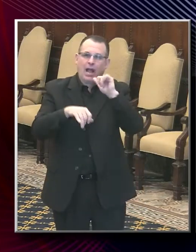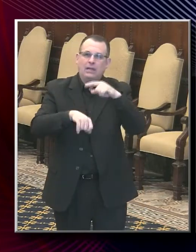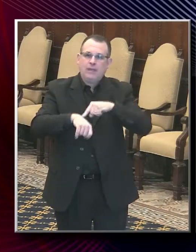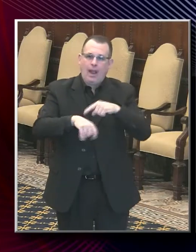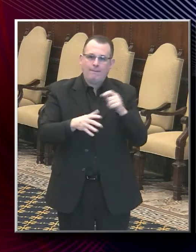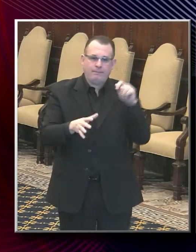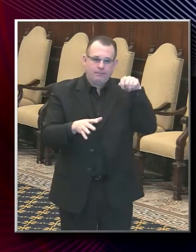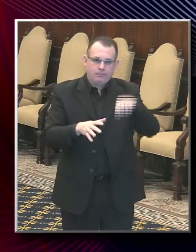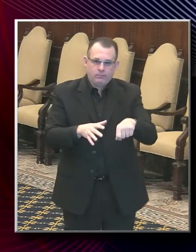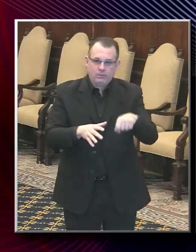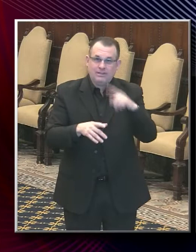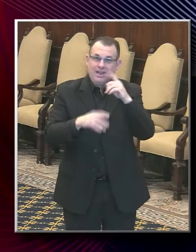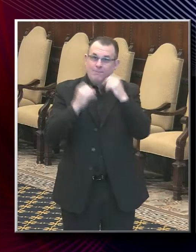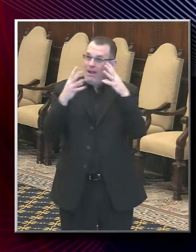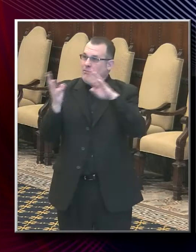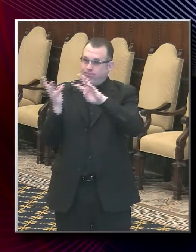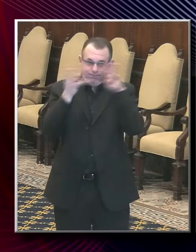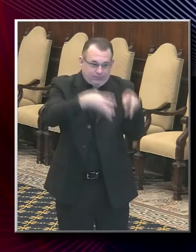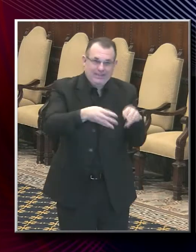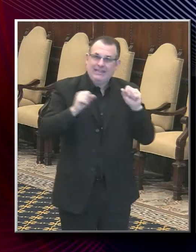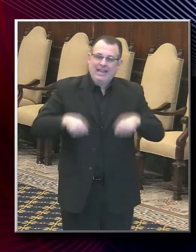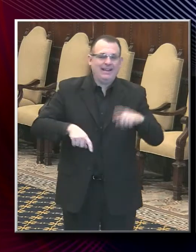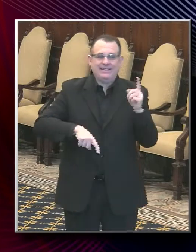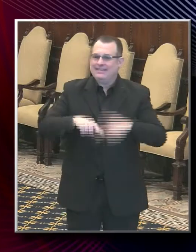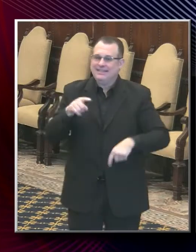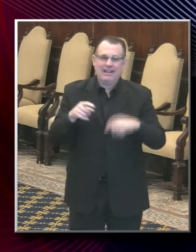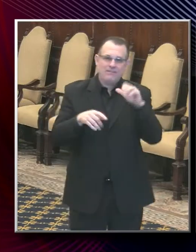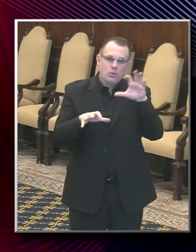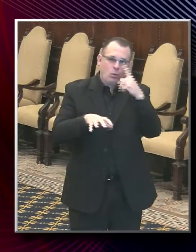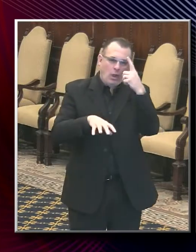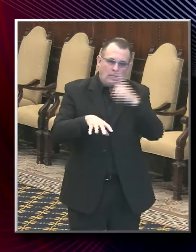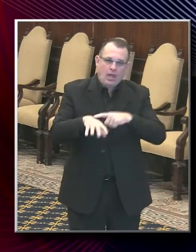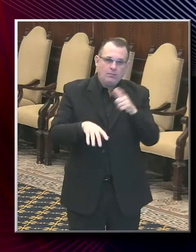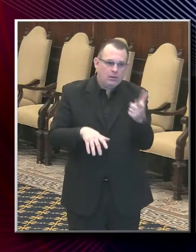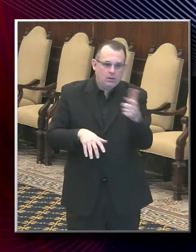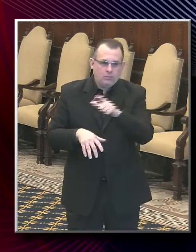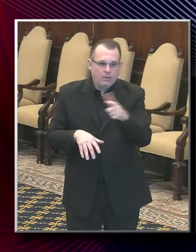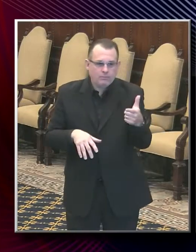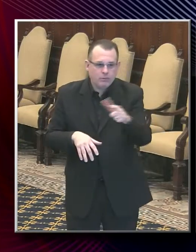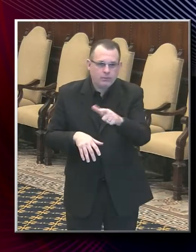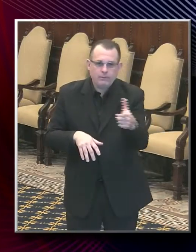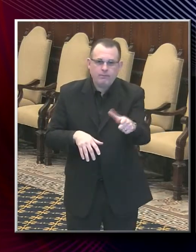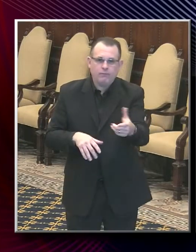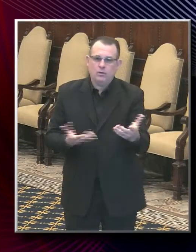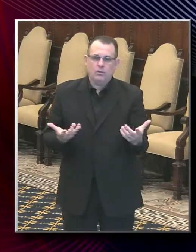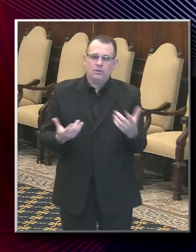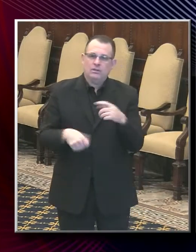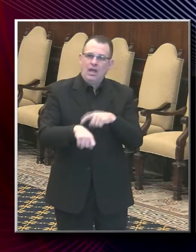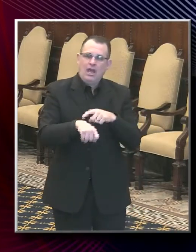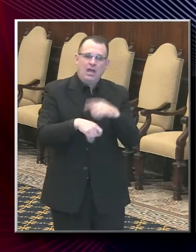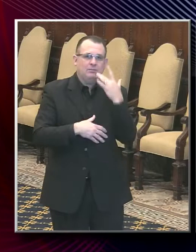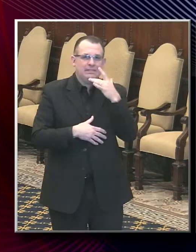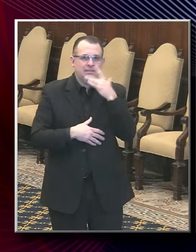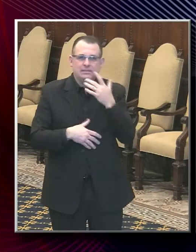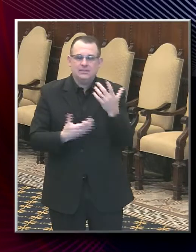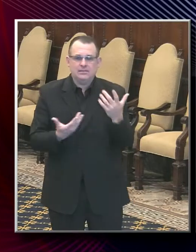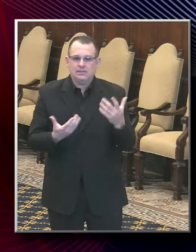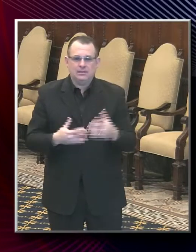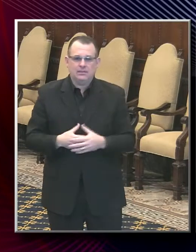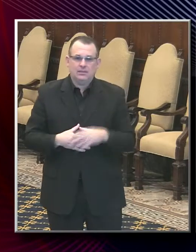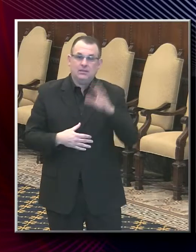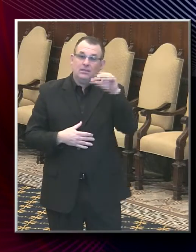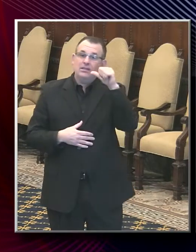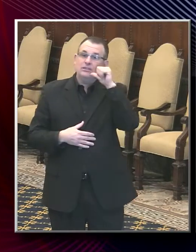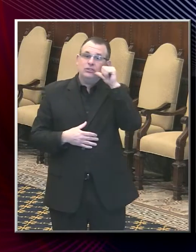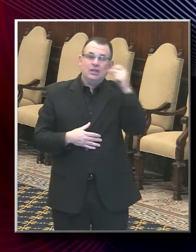lot of samples with this particular machine, even if you have many machines. So that's going to be limited. Now, yesterday I had a question about have we